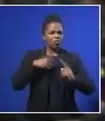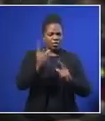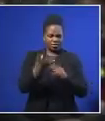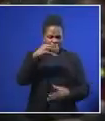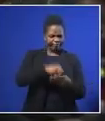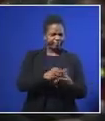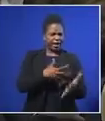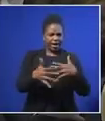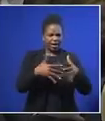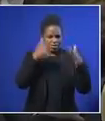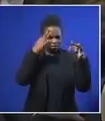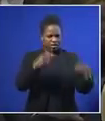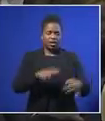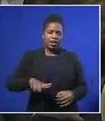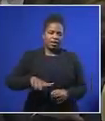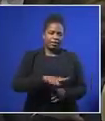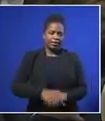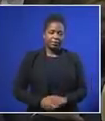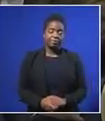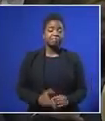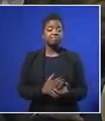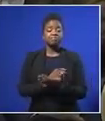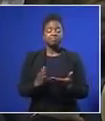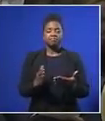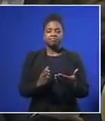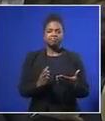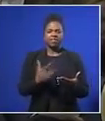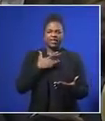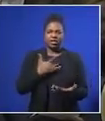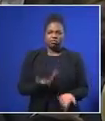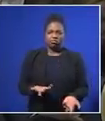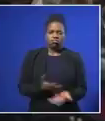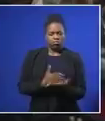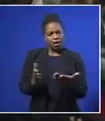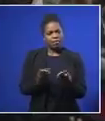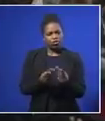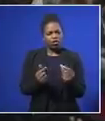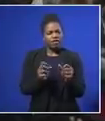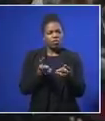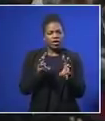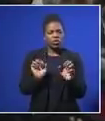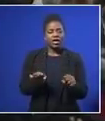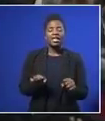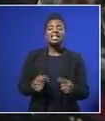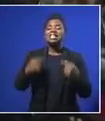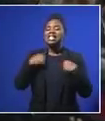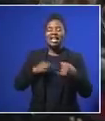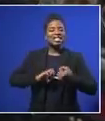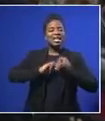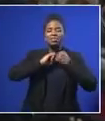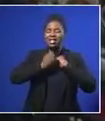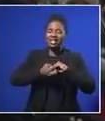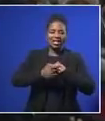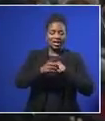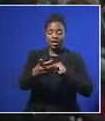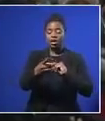any decisions of land. Those in opposition felt there were other solutions. Thina sesamile edumbe